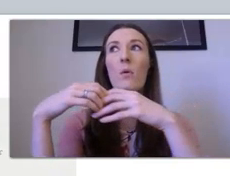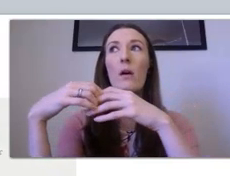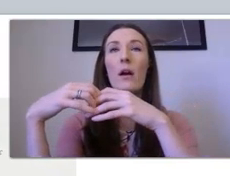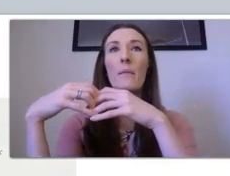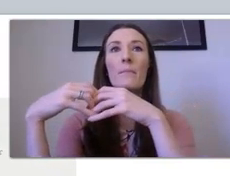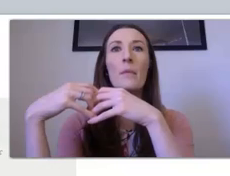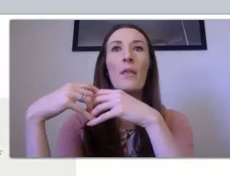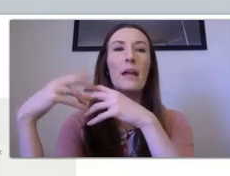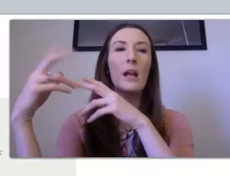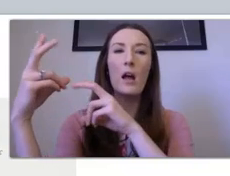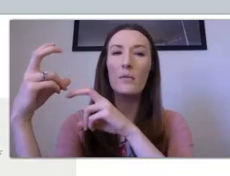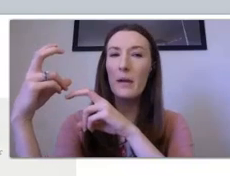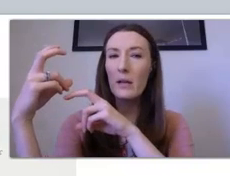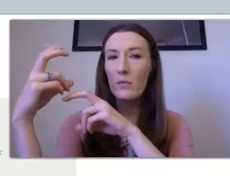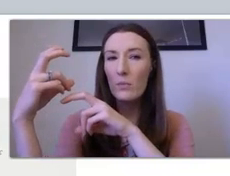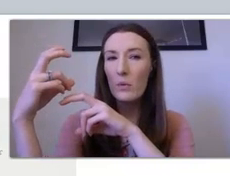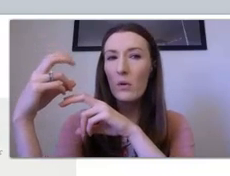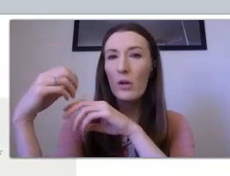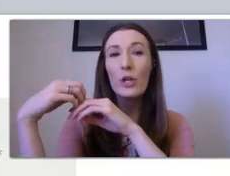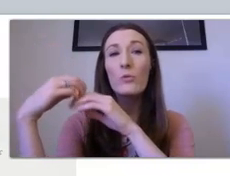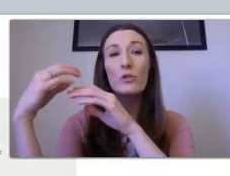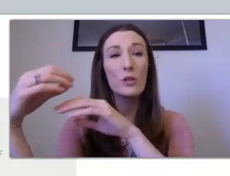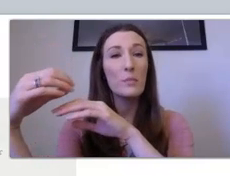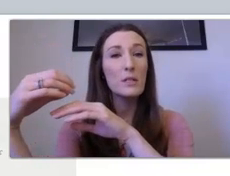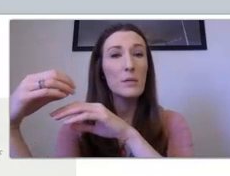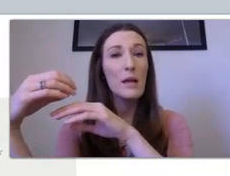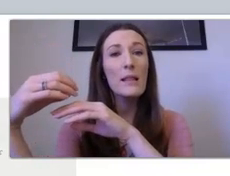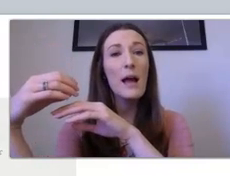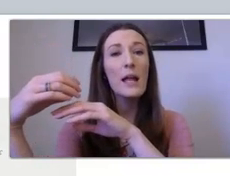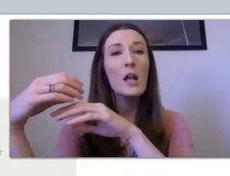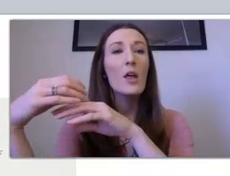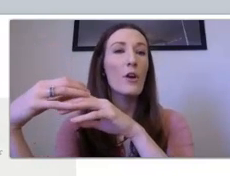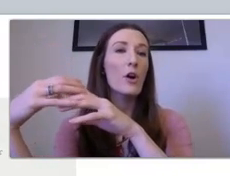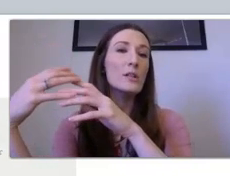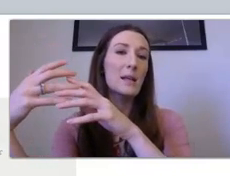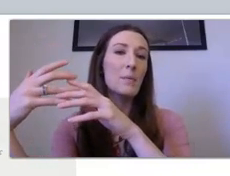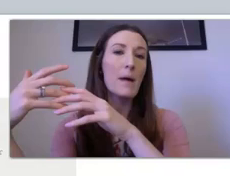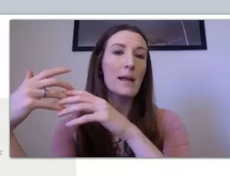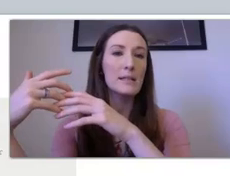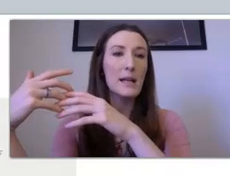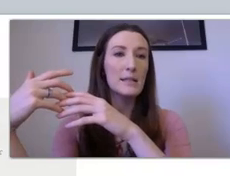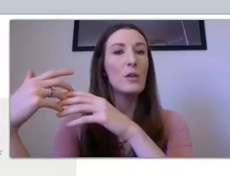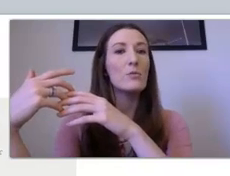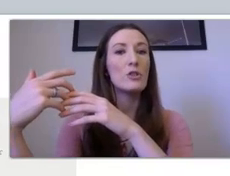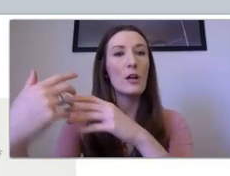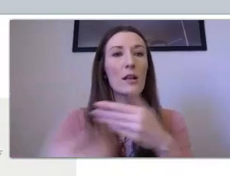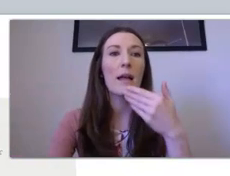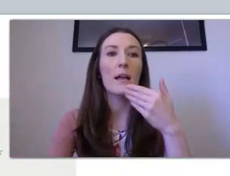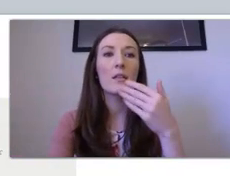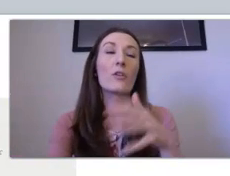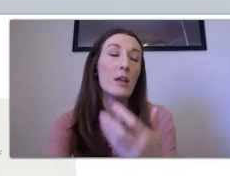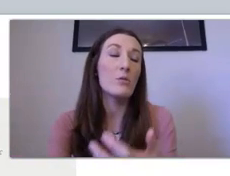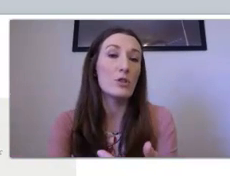is more like an unwritten rule, you should be doing that. There are diplomatic signs that you